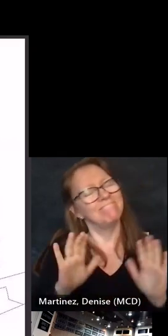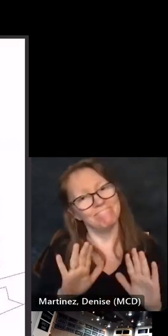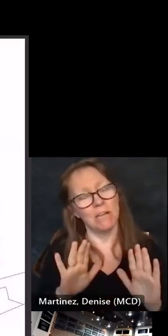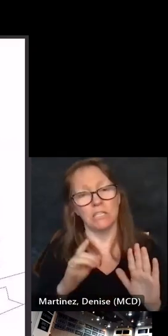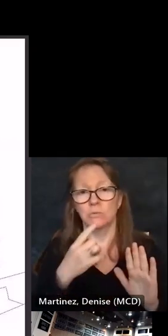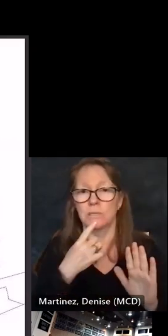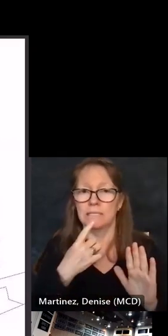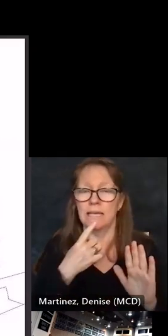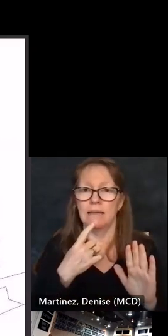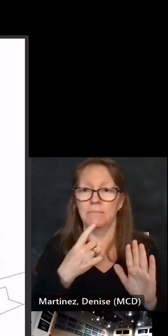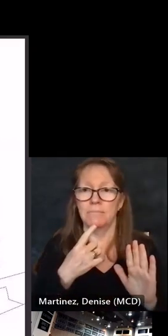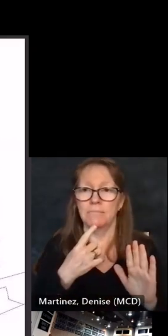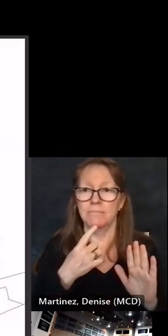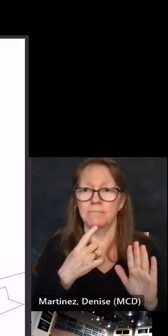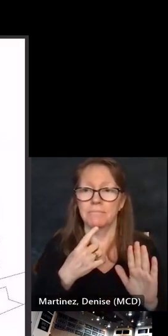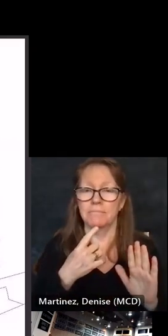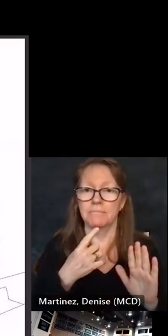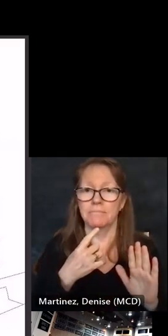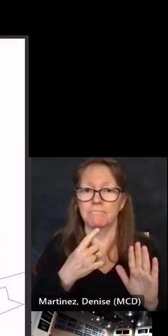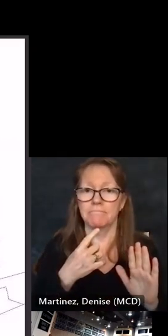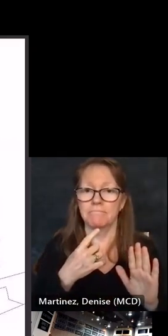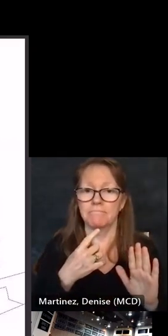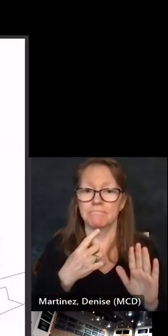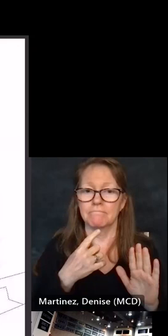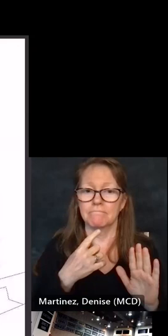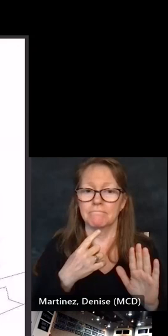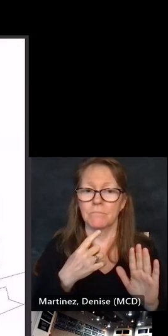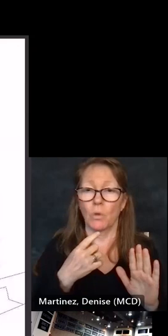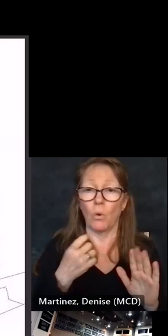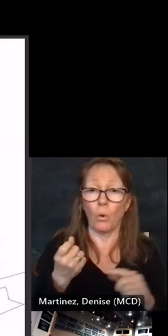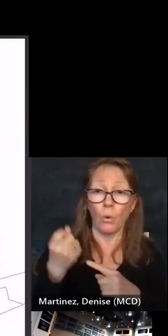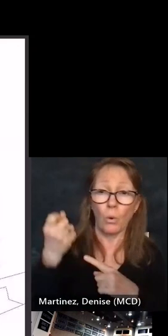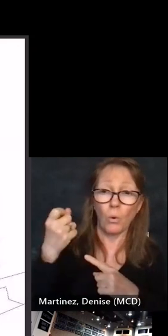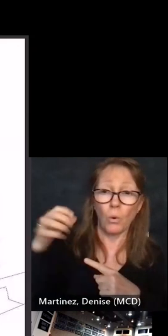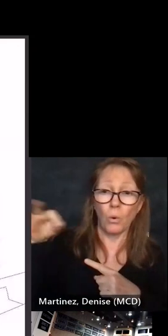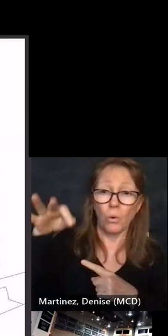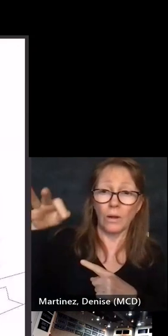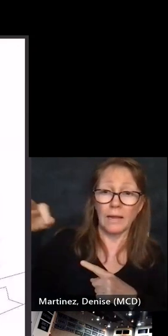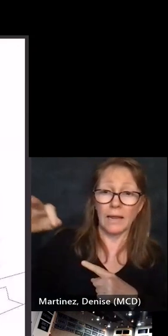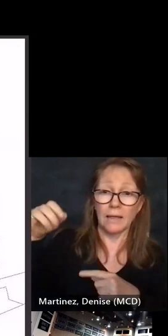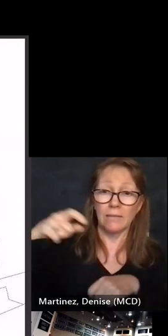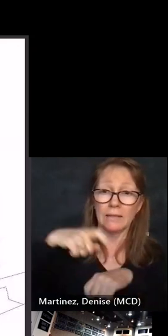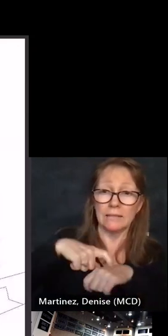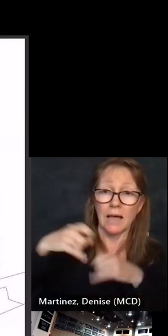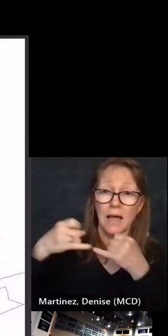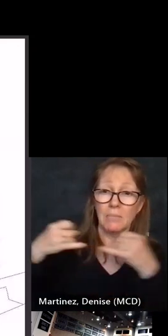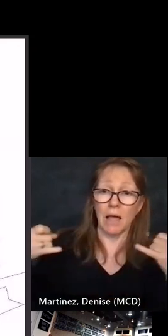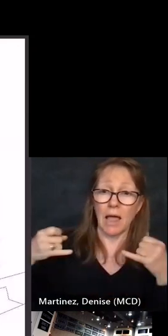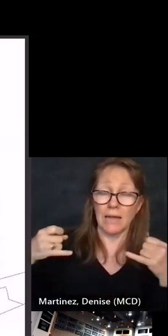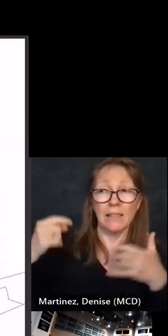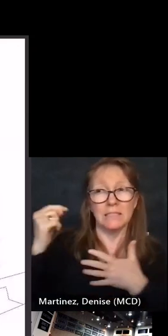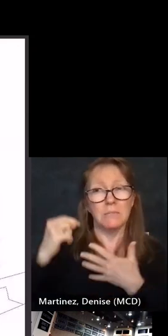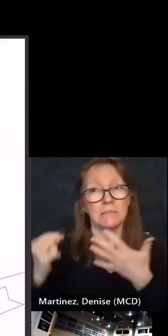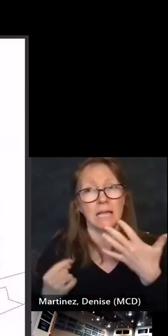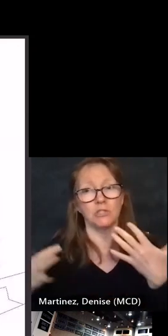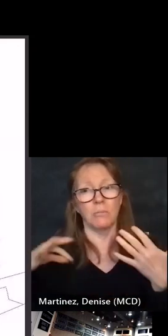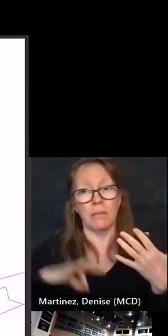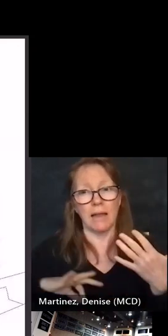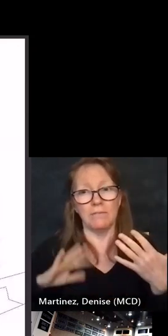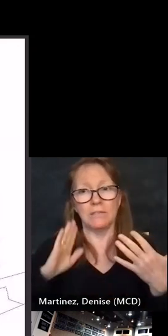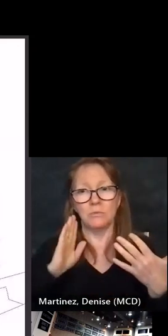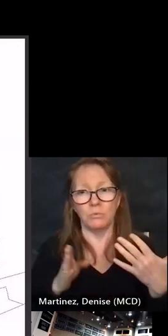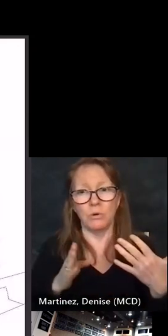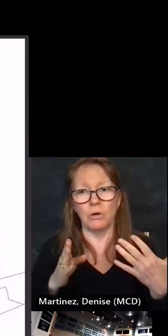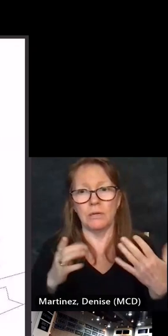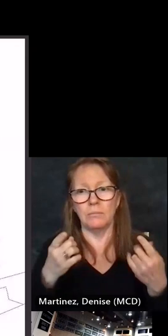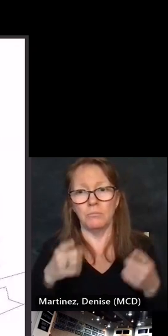of holding the timeline of this project and the substantial benefits to the neighborhood that it would bring, especially if it